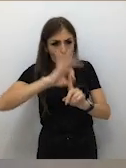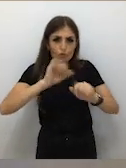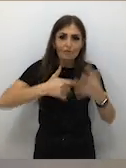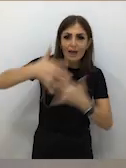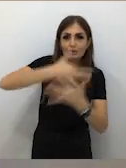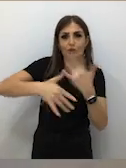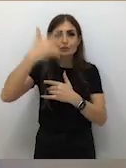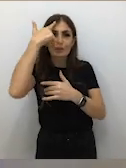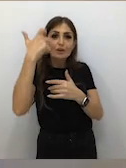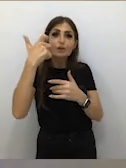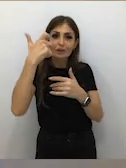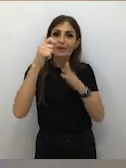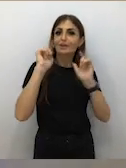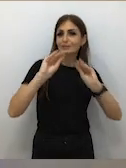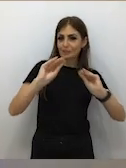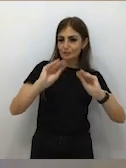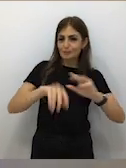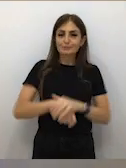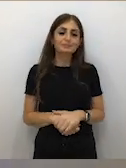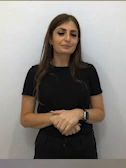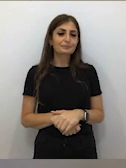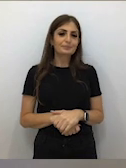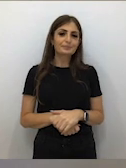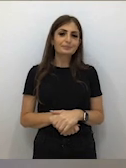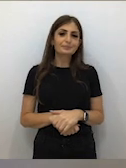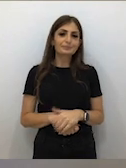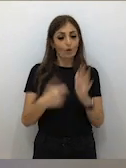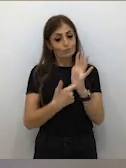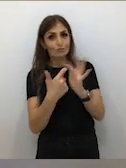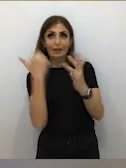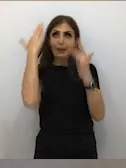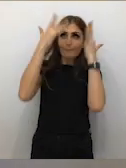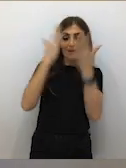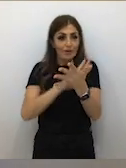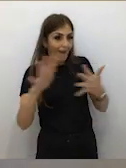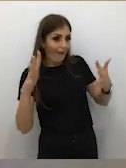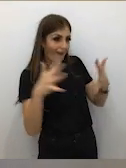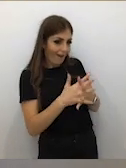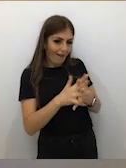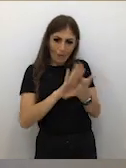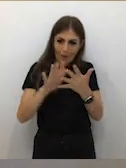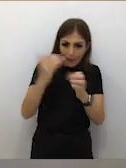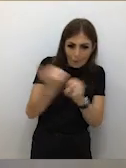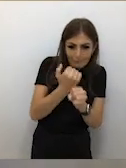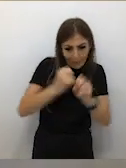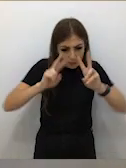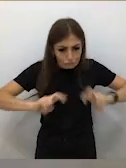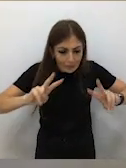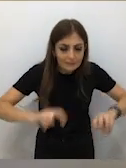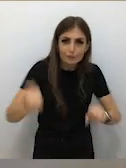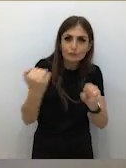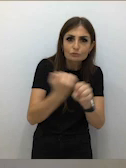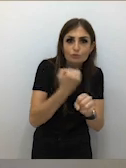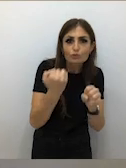better complement and support our social and creative futures. It is reimagining the how we